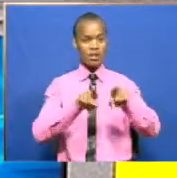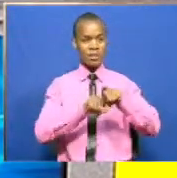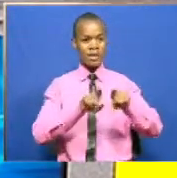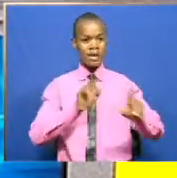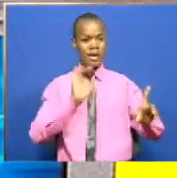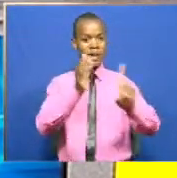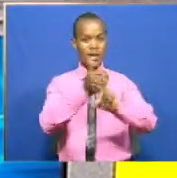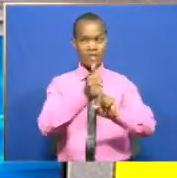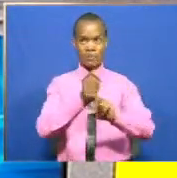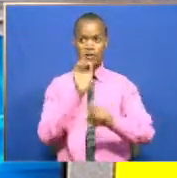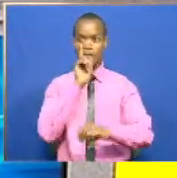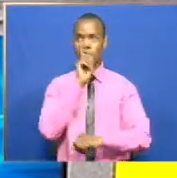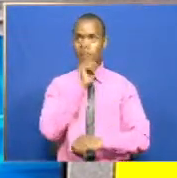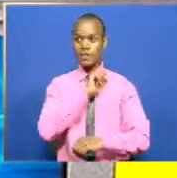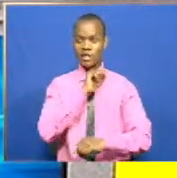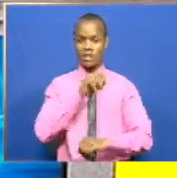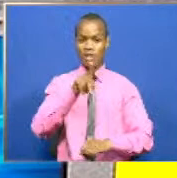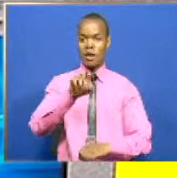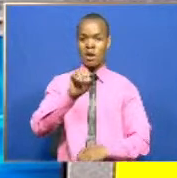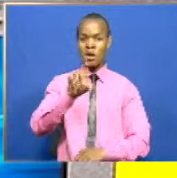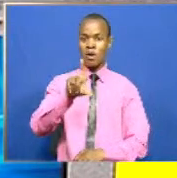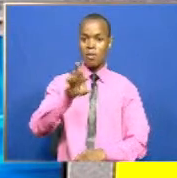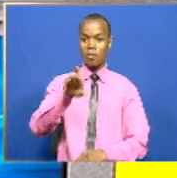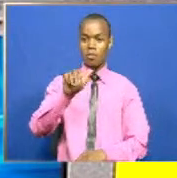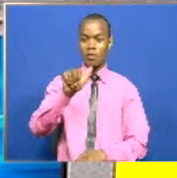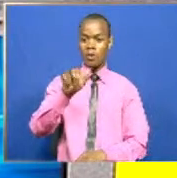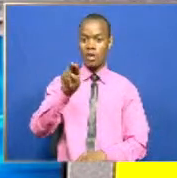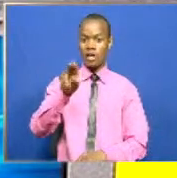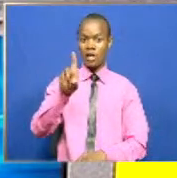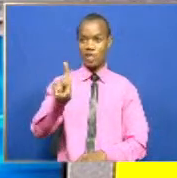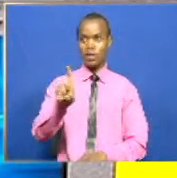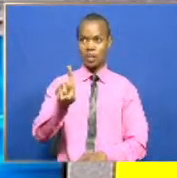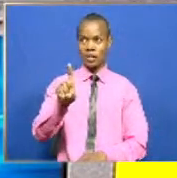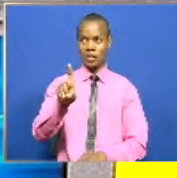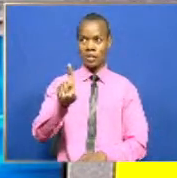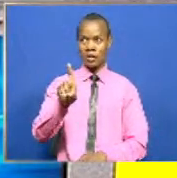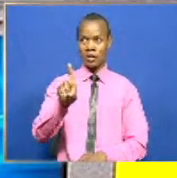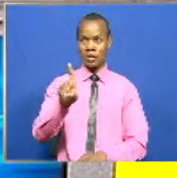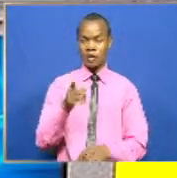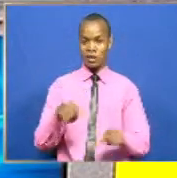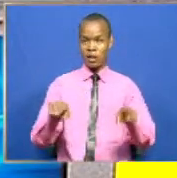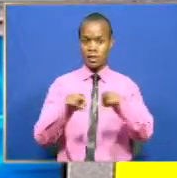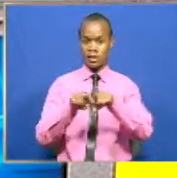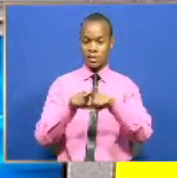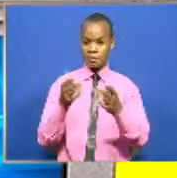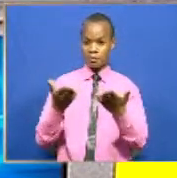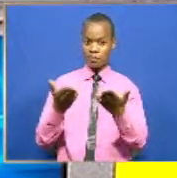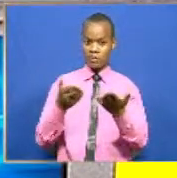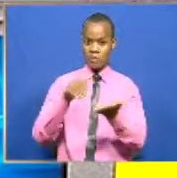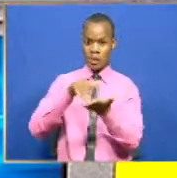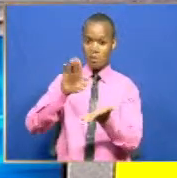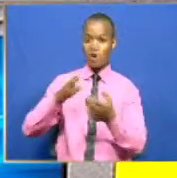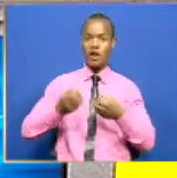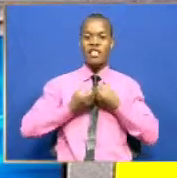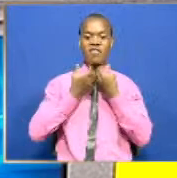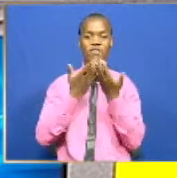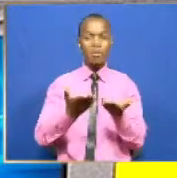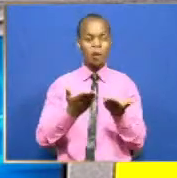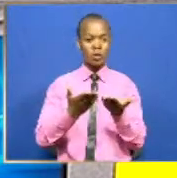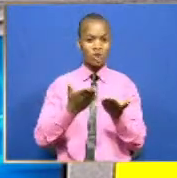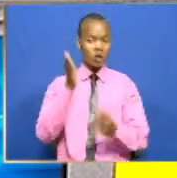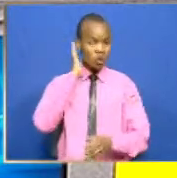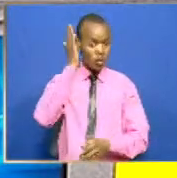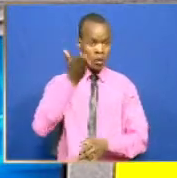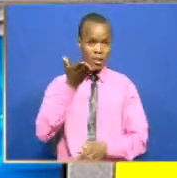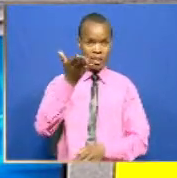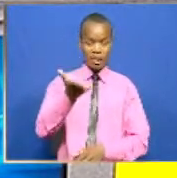this feat in Poland just a couple of minutes ago. Those more details will be available